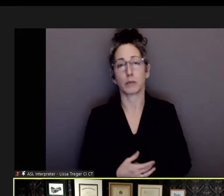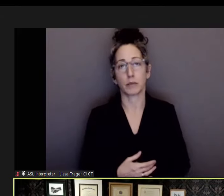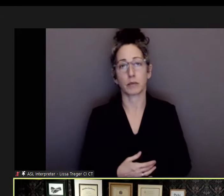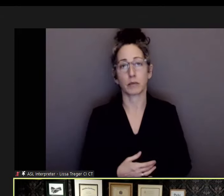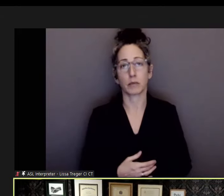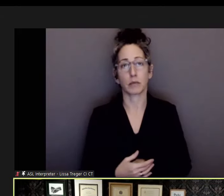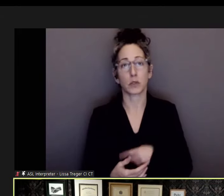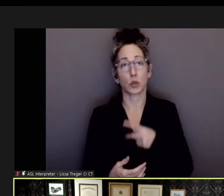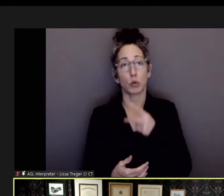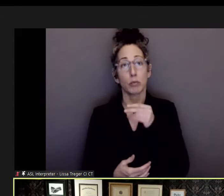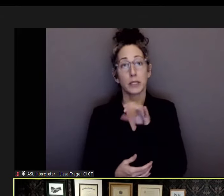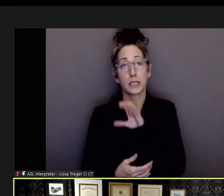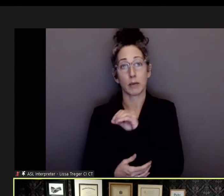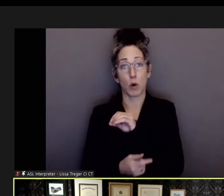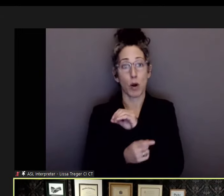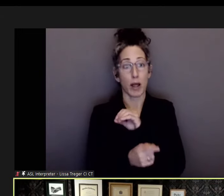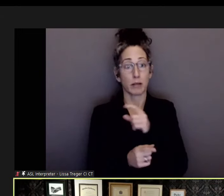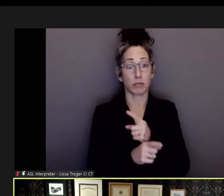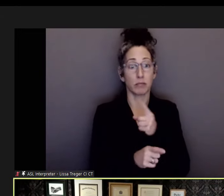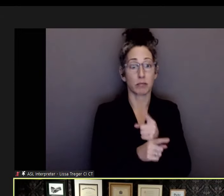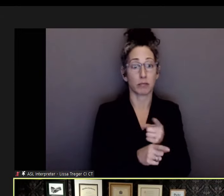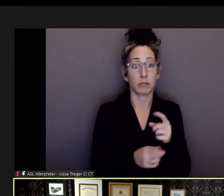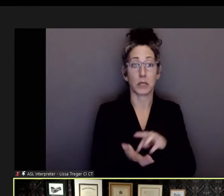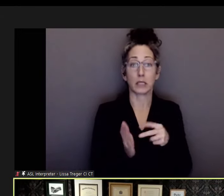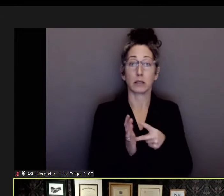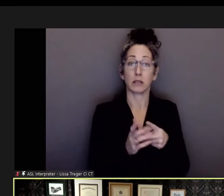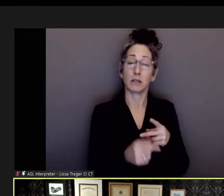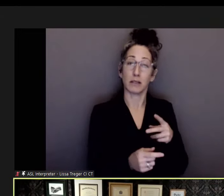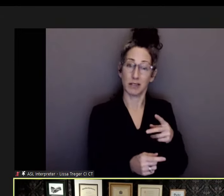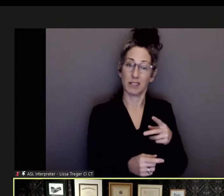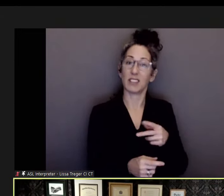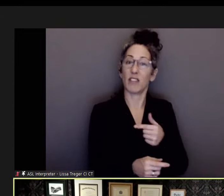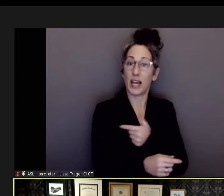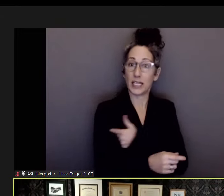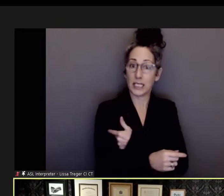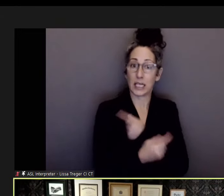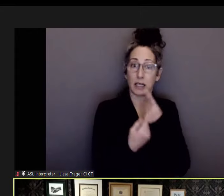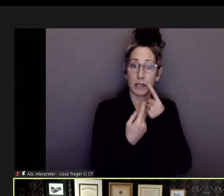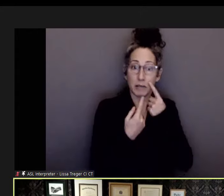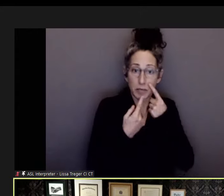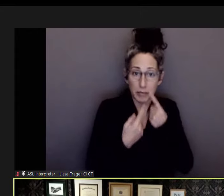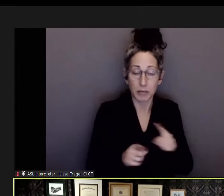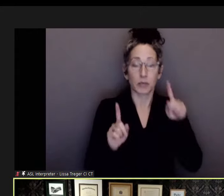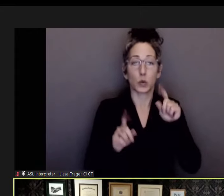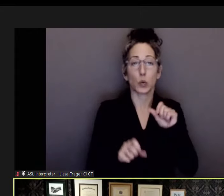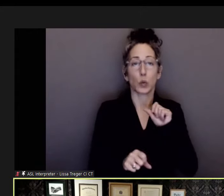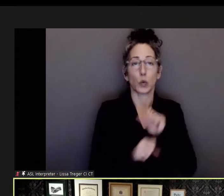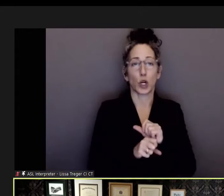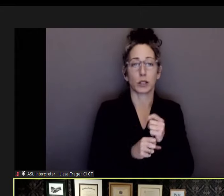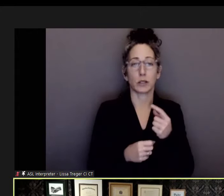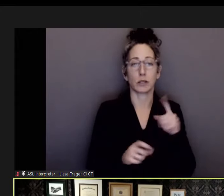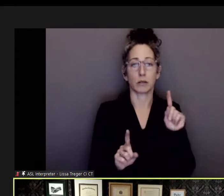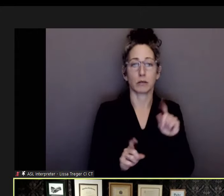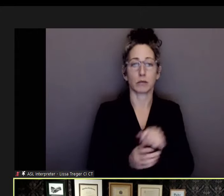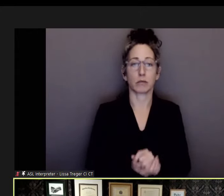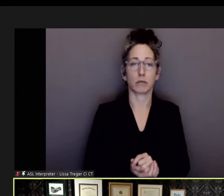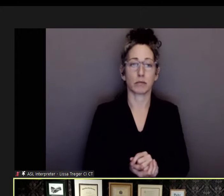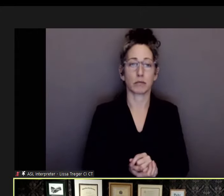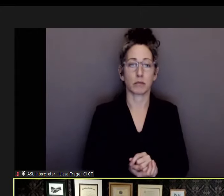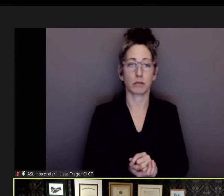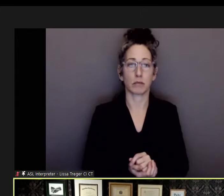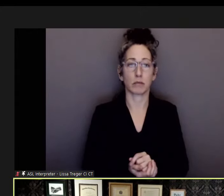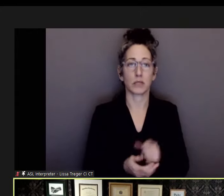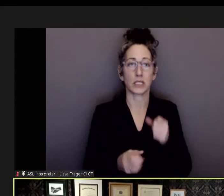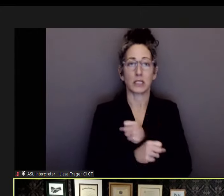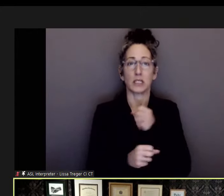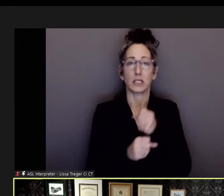from even distribution, and that showed that the vaccine efficacy was 94.1%. That was considered to be very